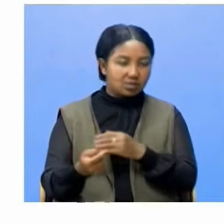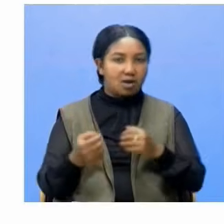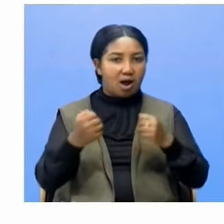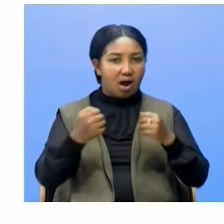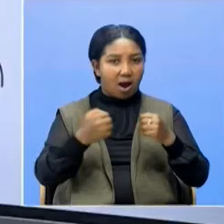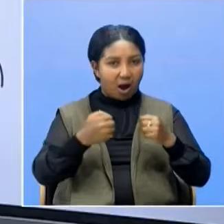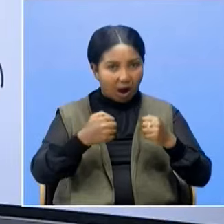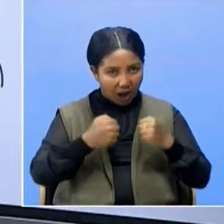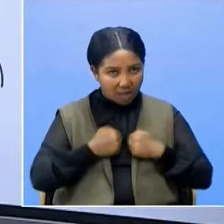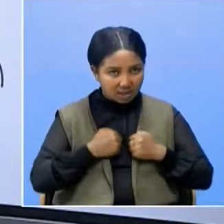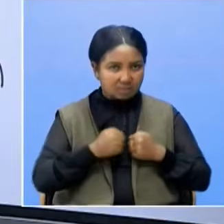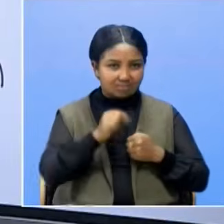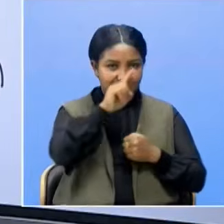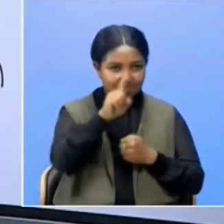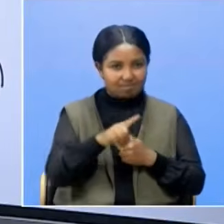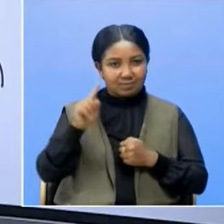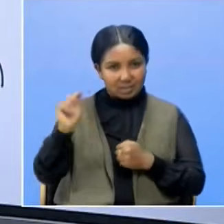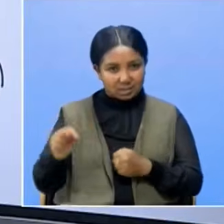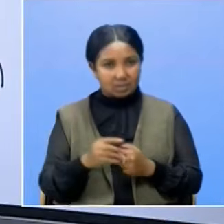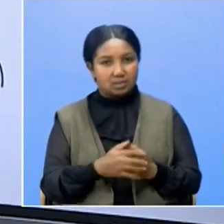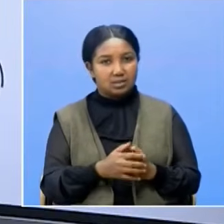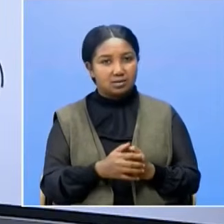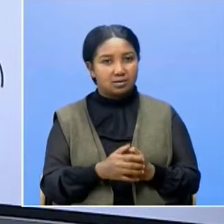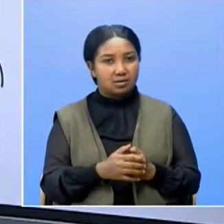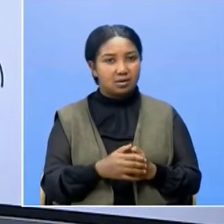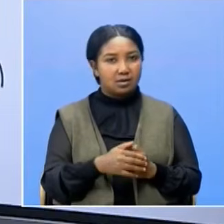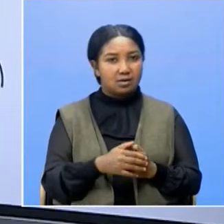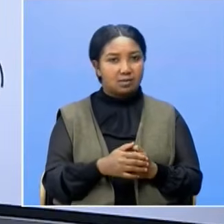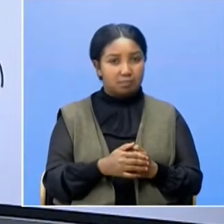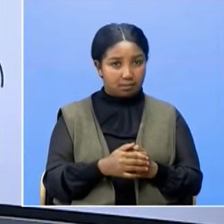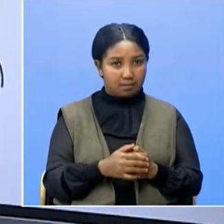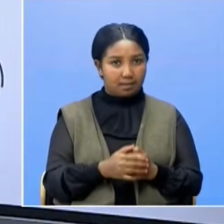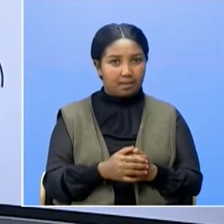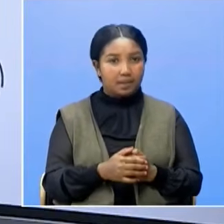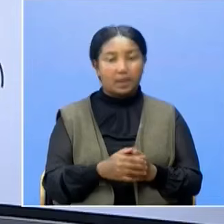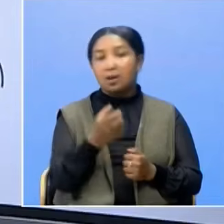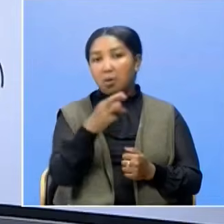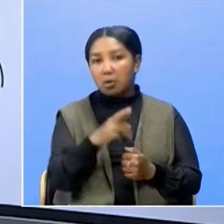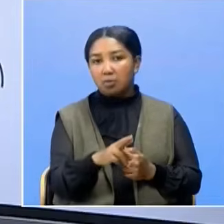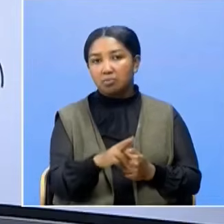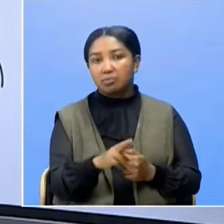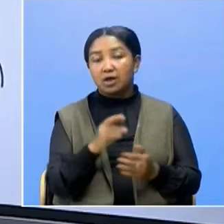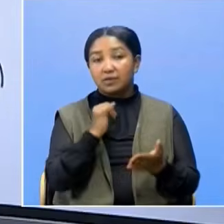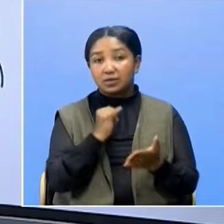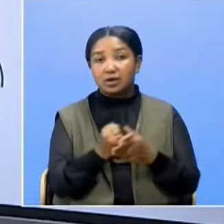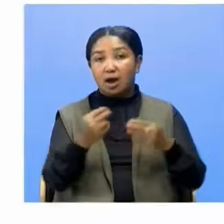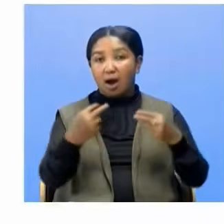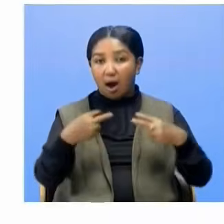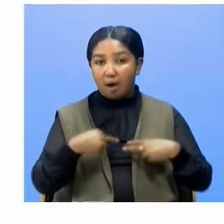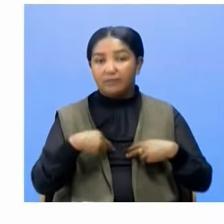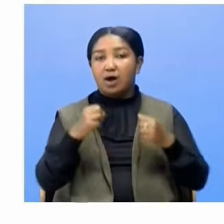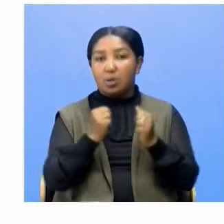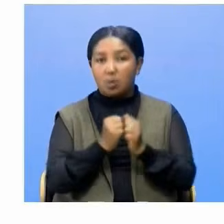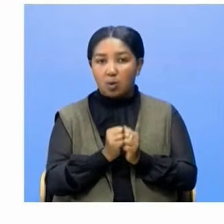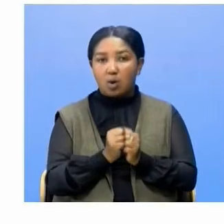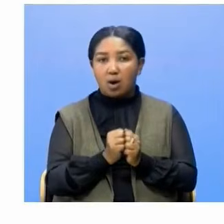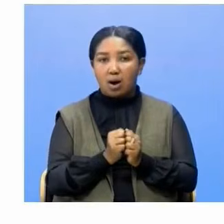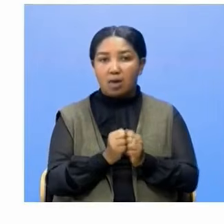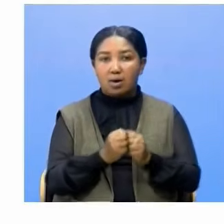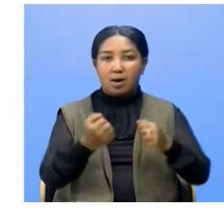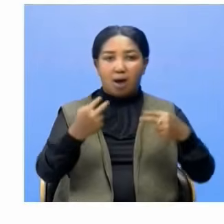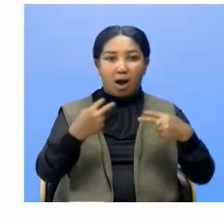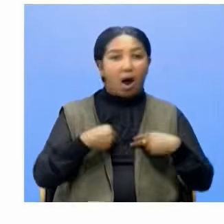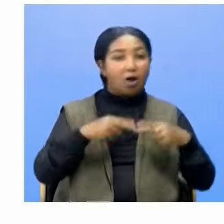Has N apostrophe, then T. Hasn't. Yeah? Or if it is with have, we say what?